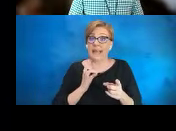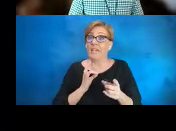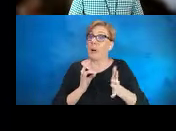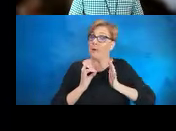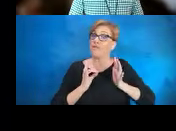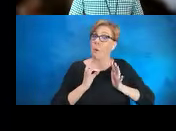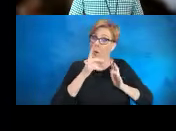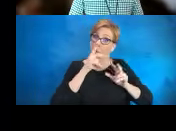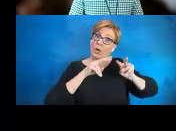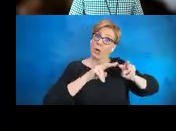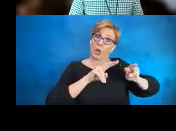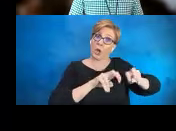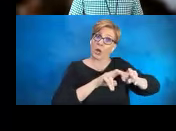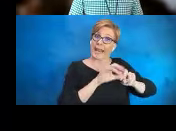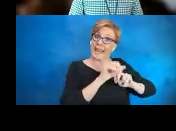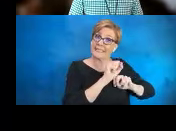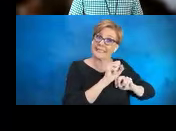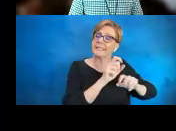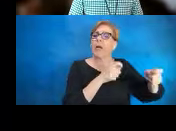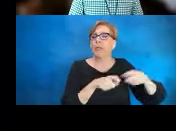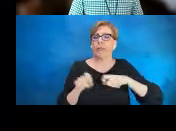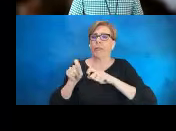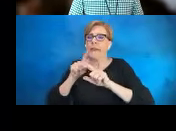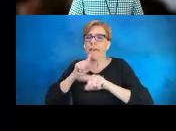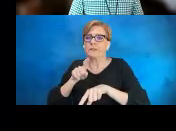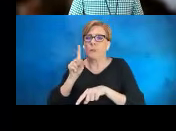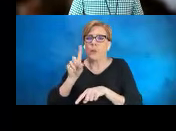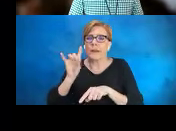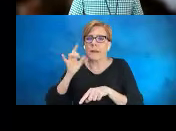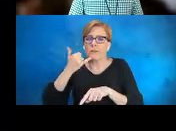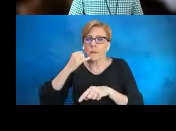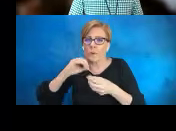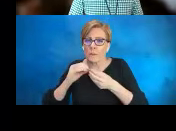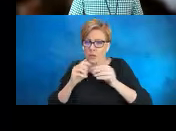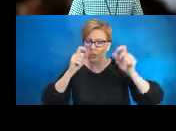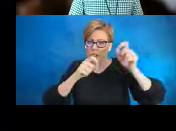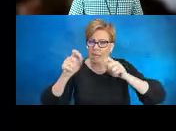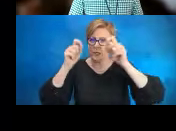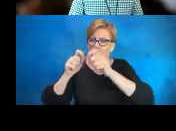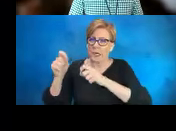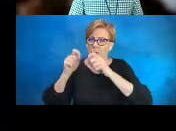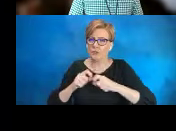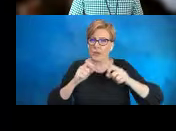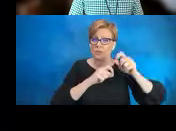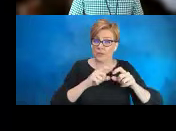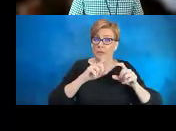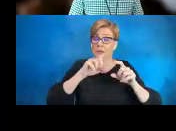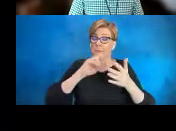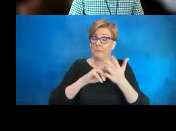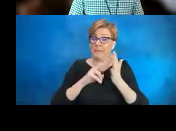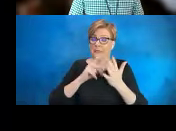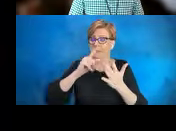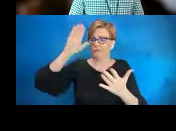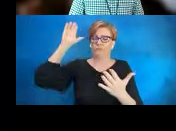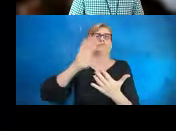field office to answering the 1-800 number. And all of these changes together meant that there was really reduced access